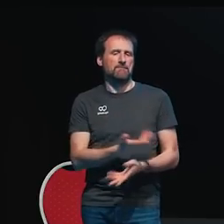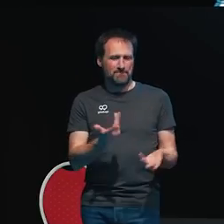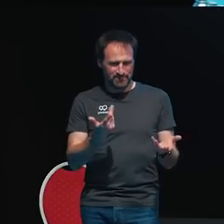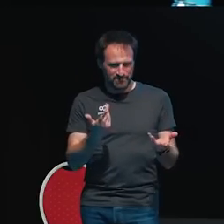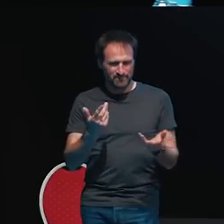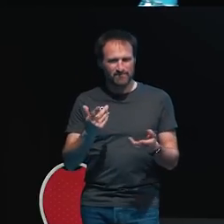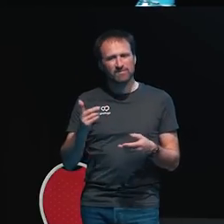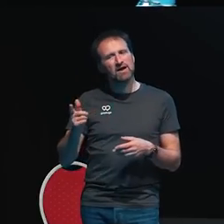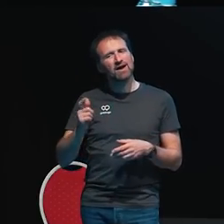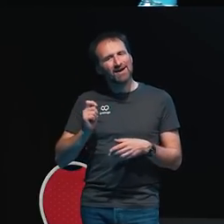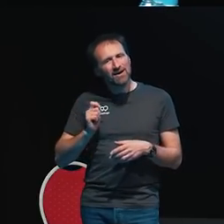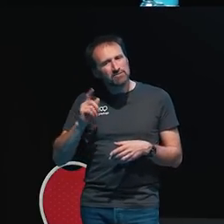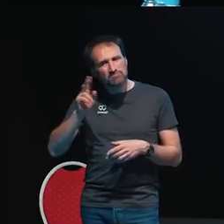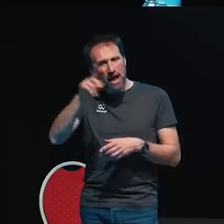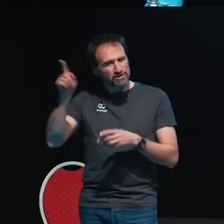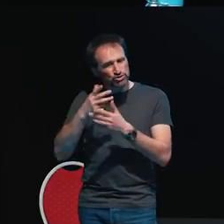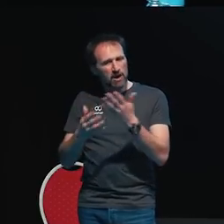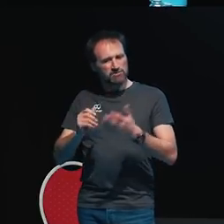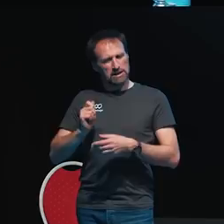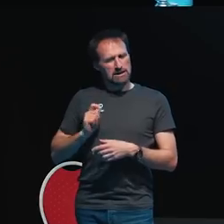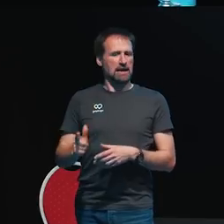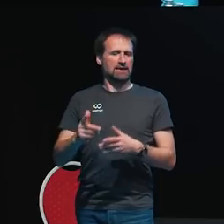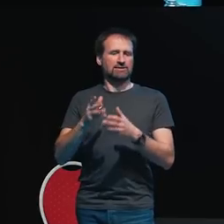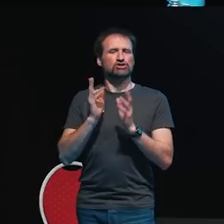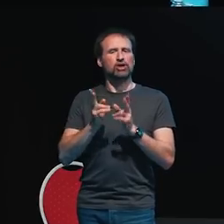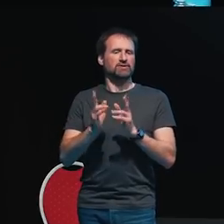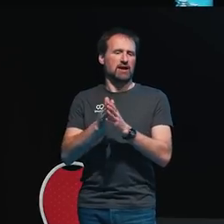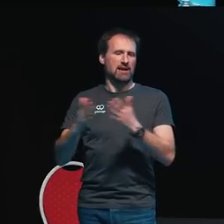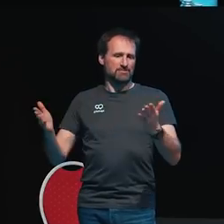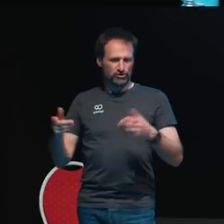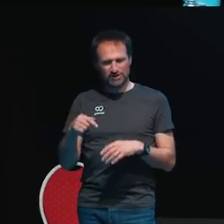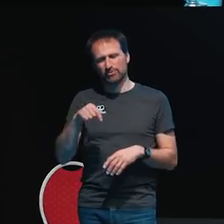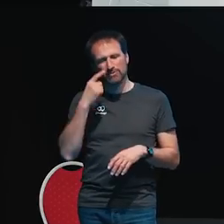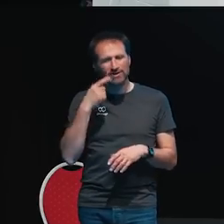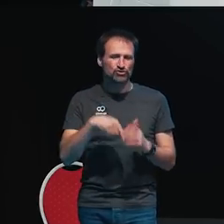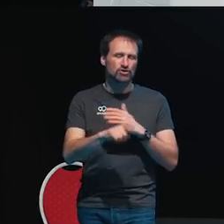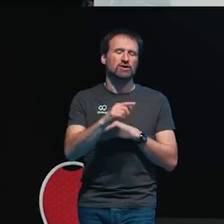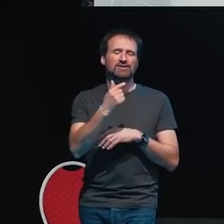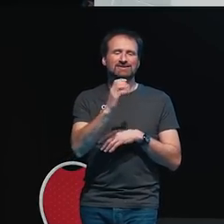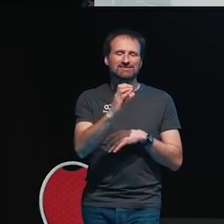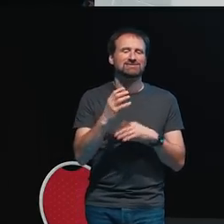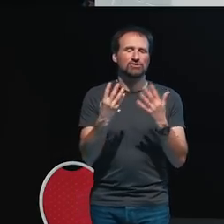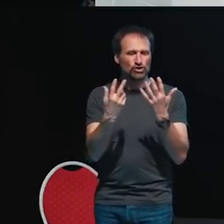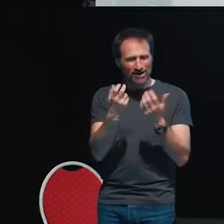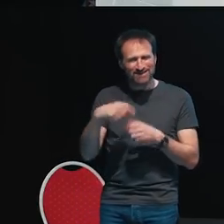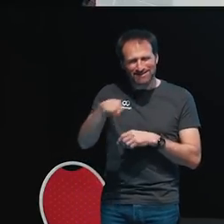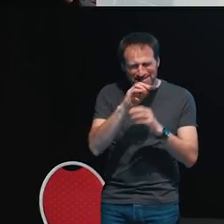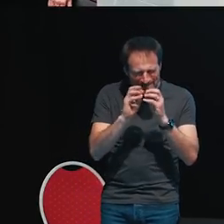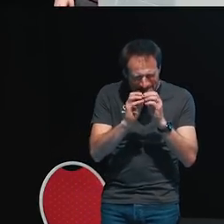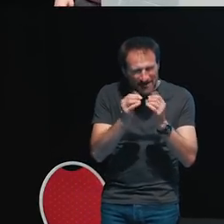is something that is also at the moment being considered by TC39, how to best extend it.